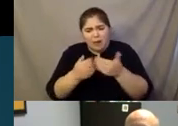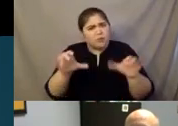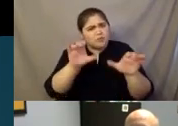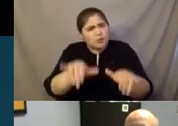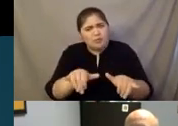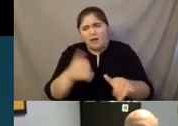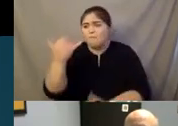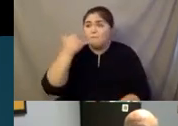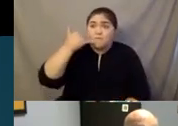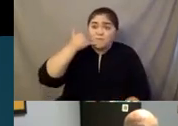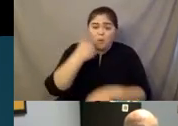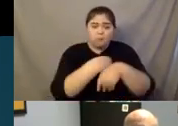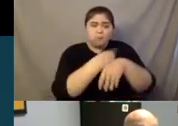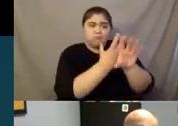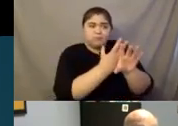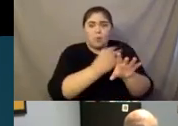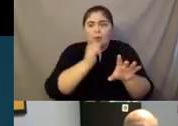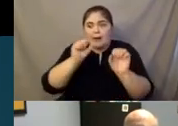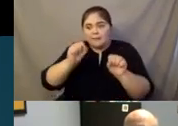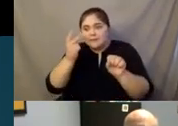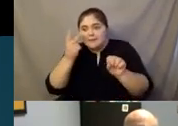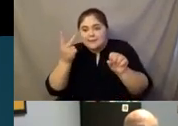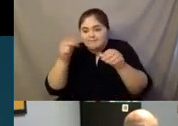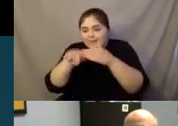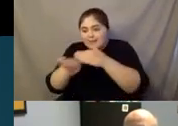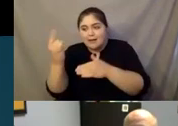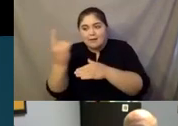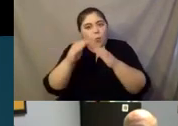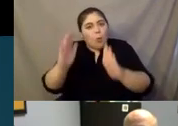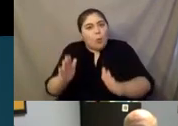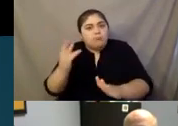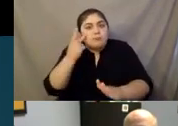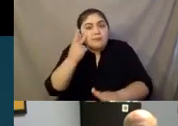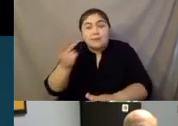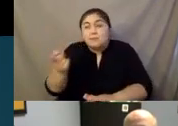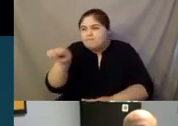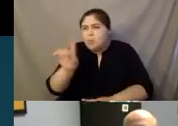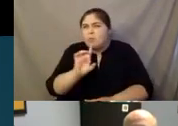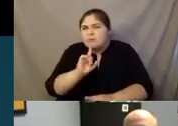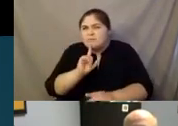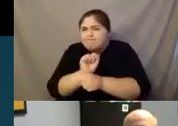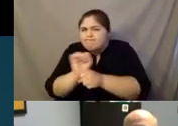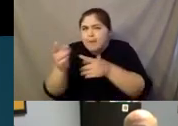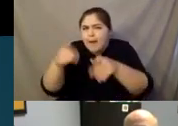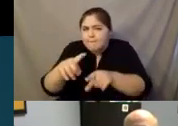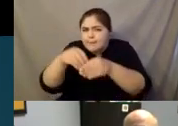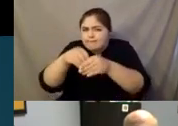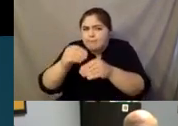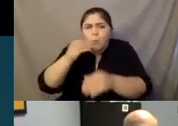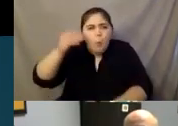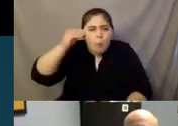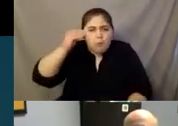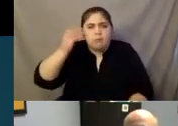the phone or not observing the inside of someone's home to see what's actually happening inside the house